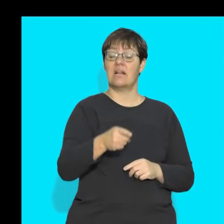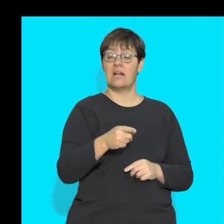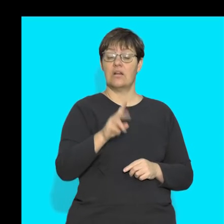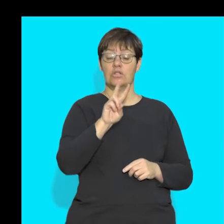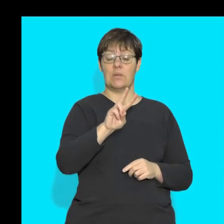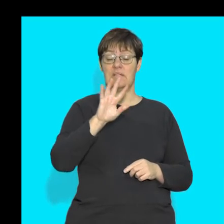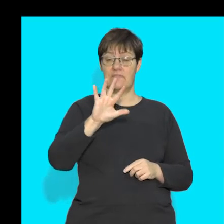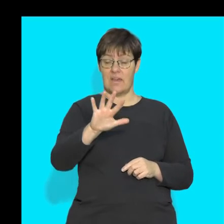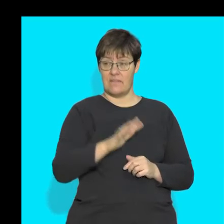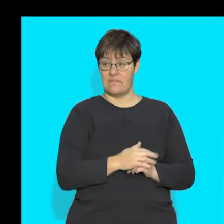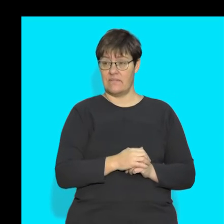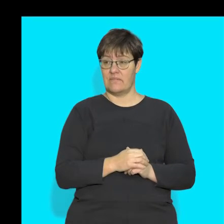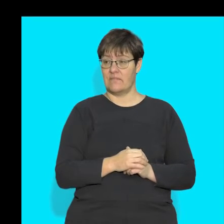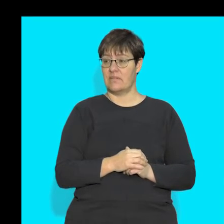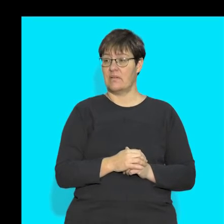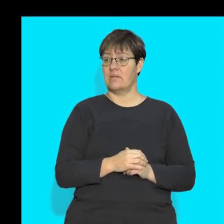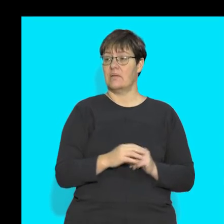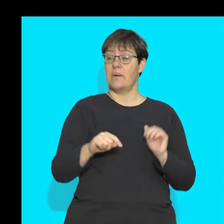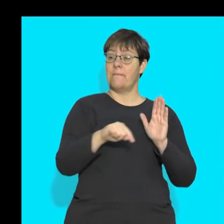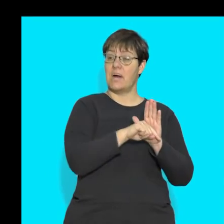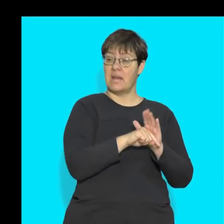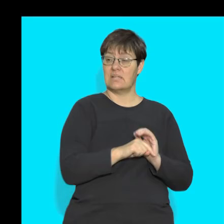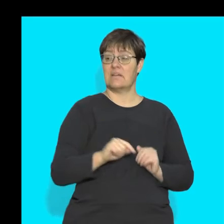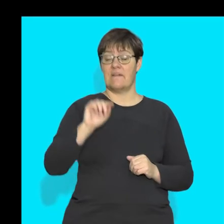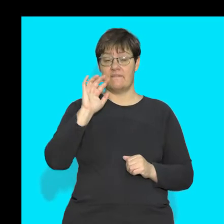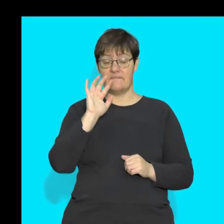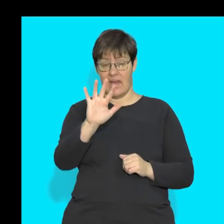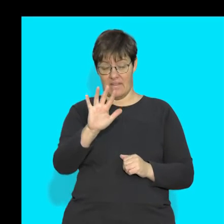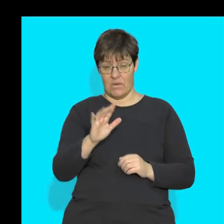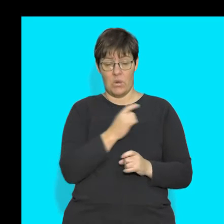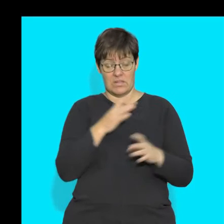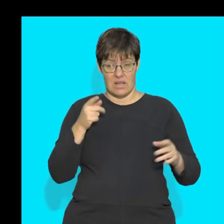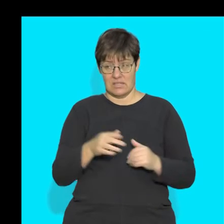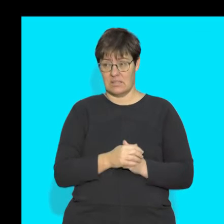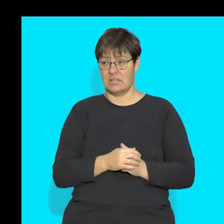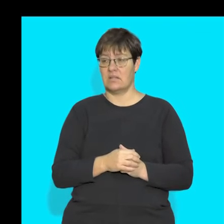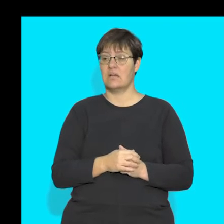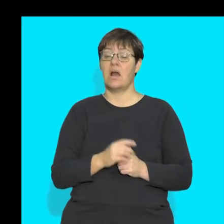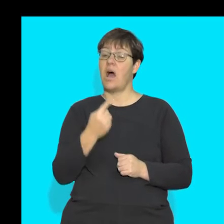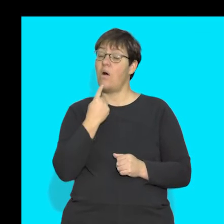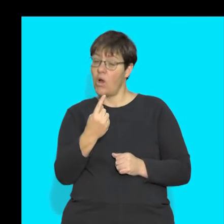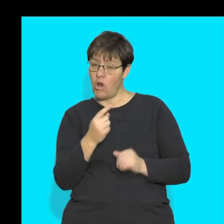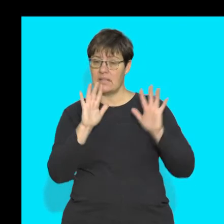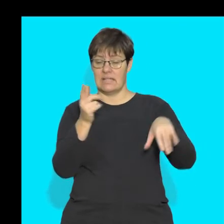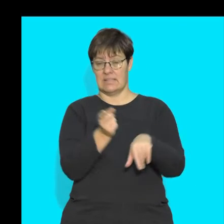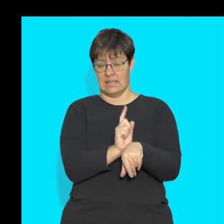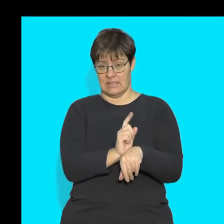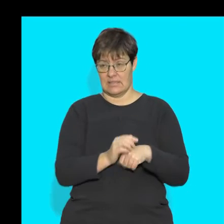velocity was 25. My initial was 5, and it took 10